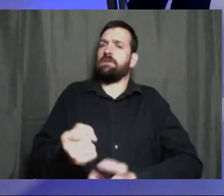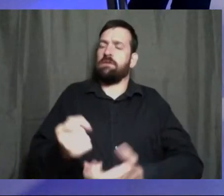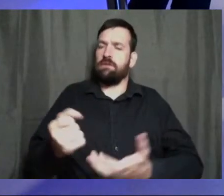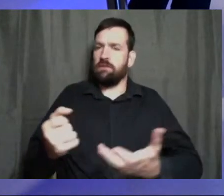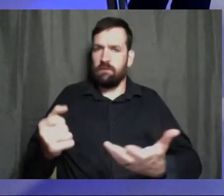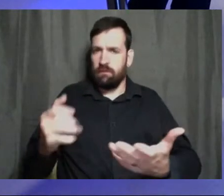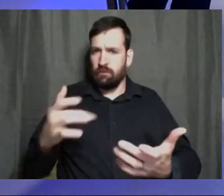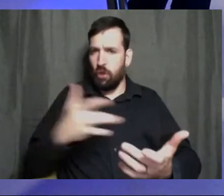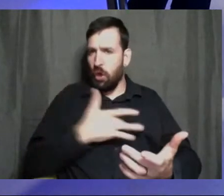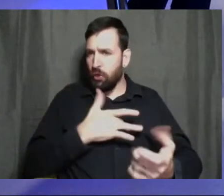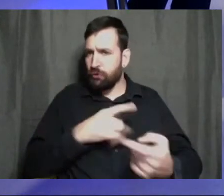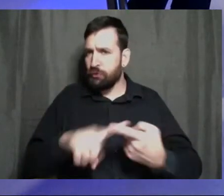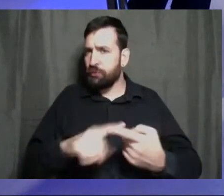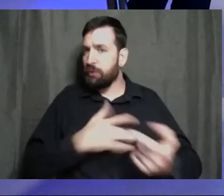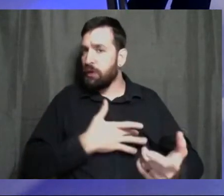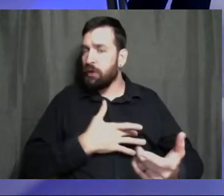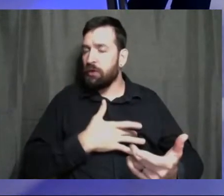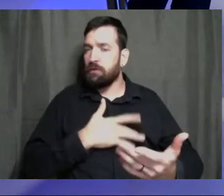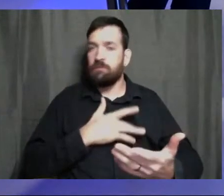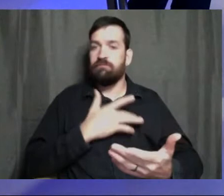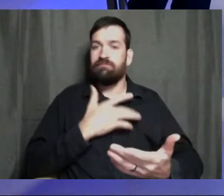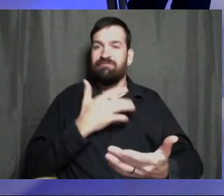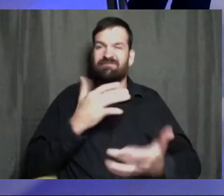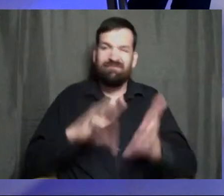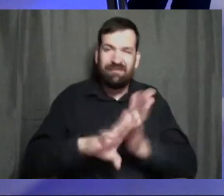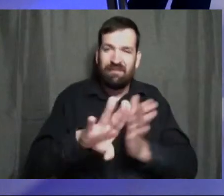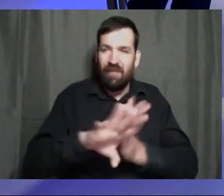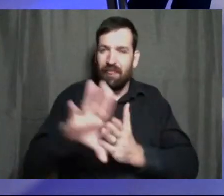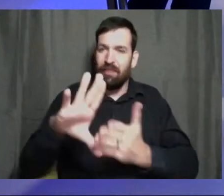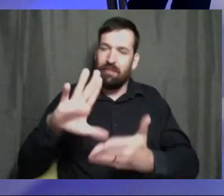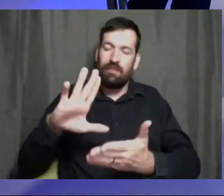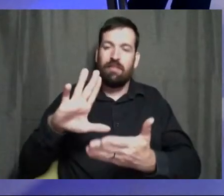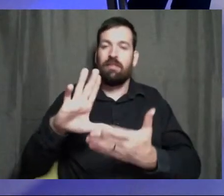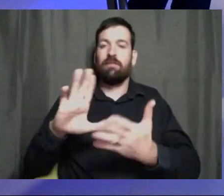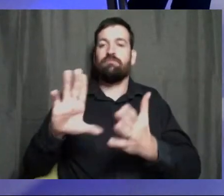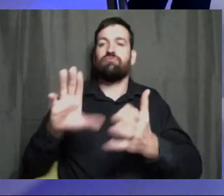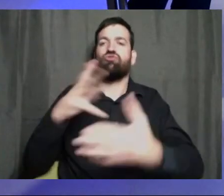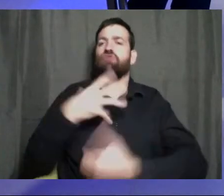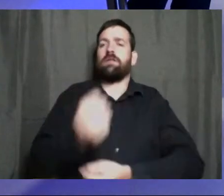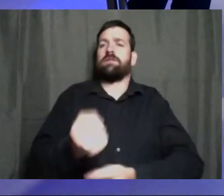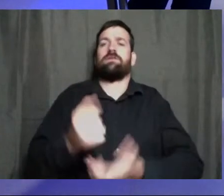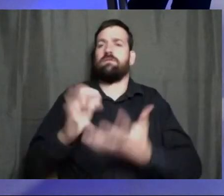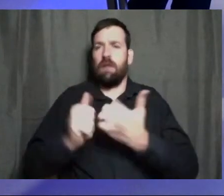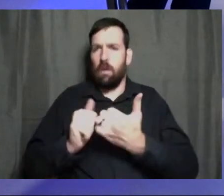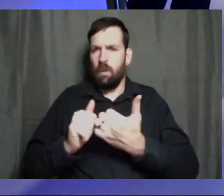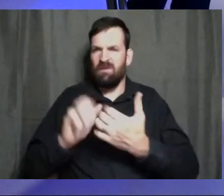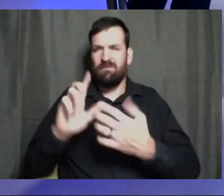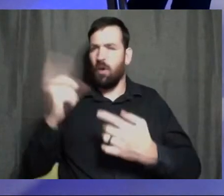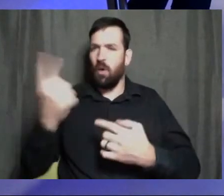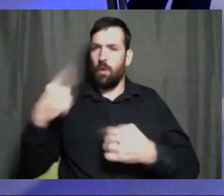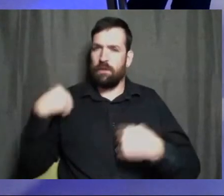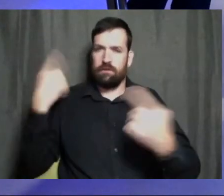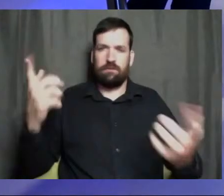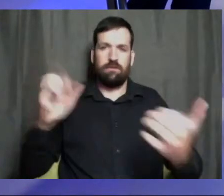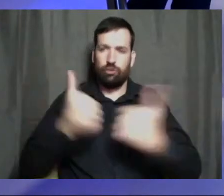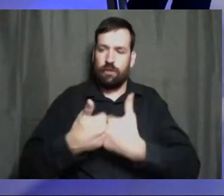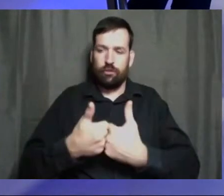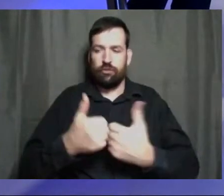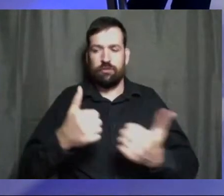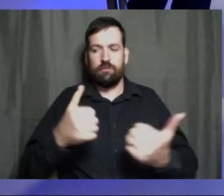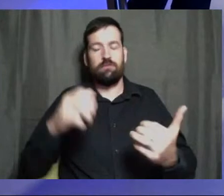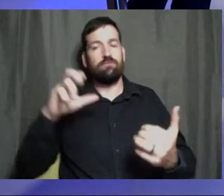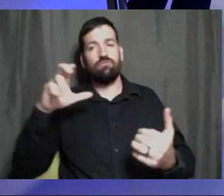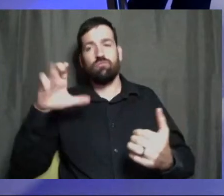Heart help build trust? That must have been, always has been a challenge, but then you bring COVID and a pandemic and it's